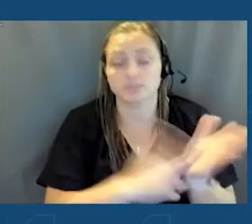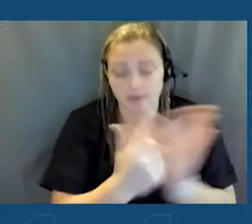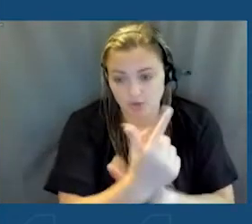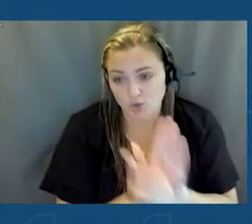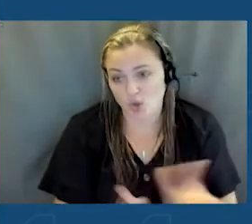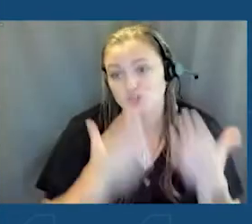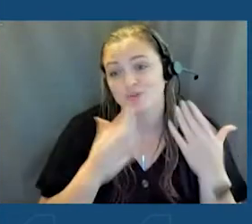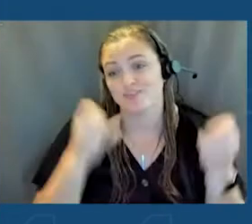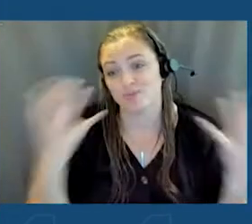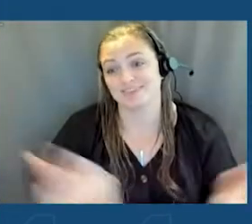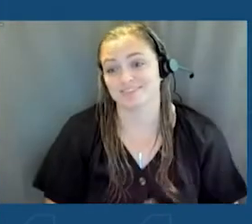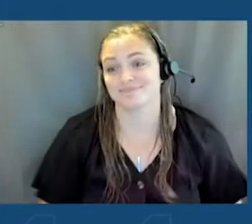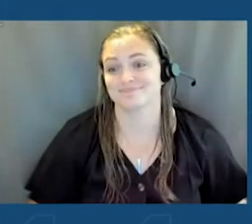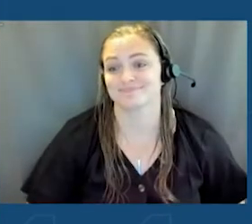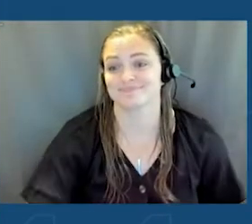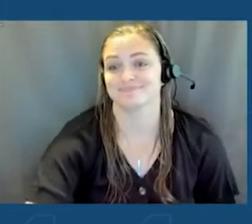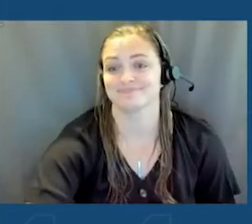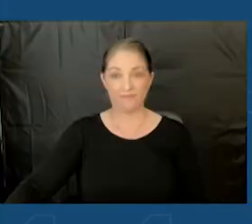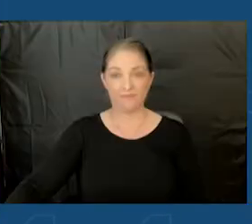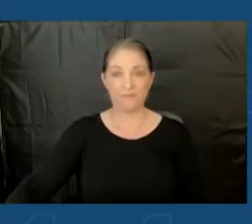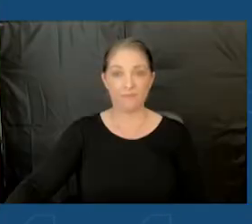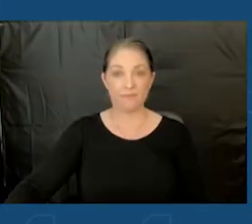much.